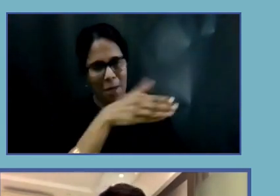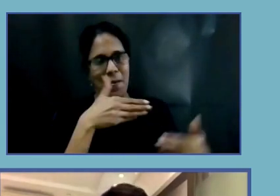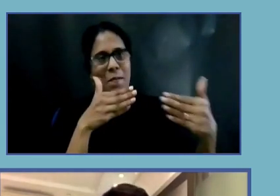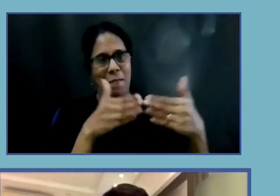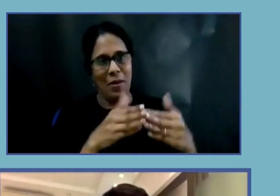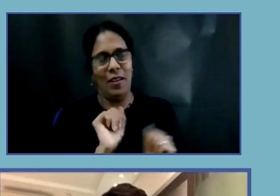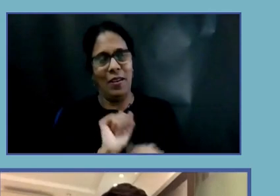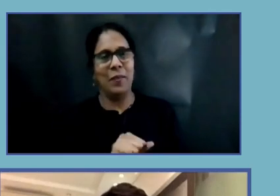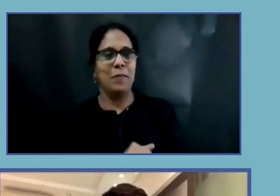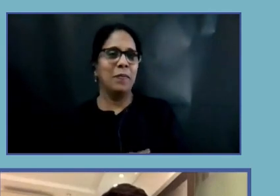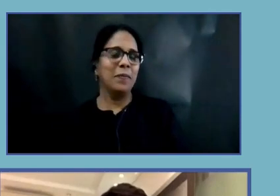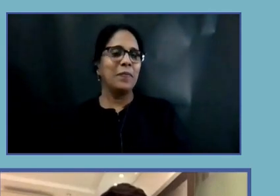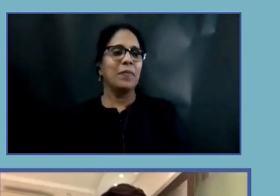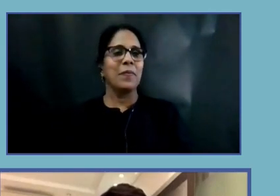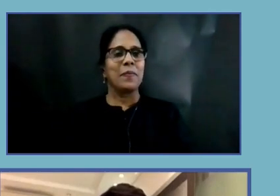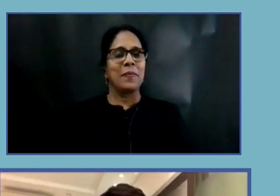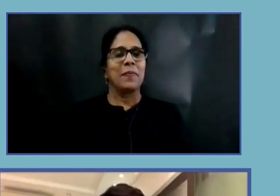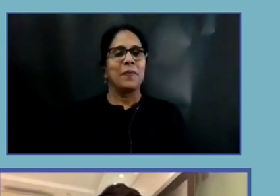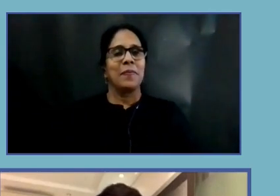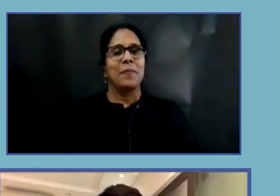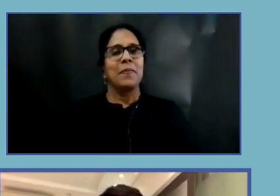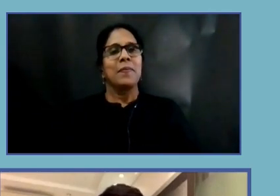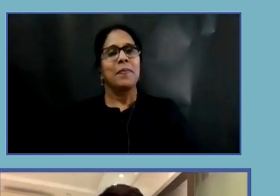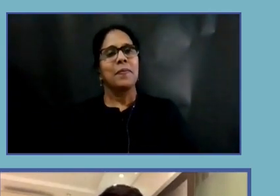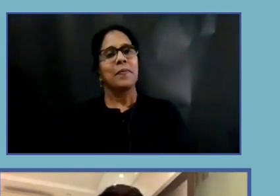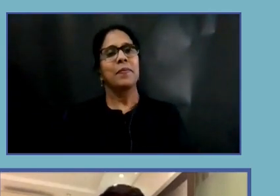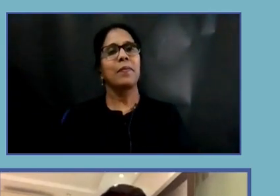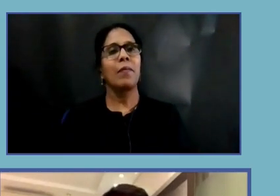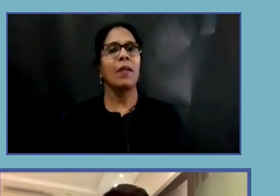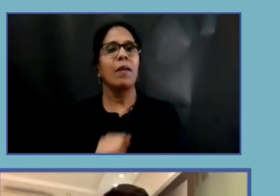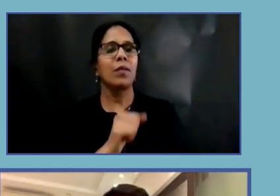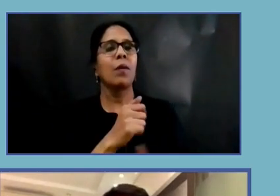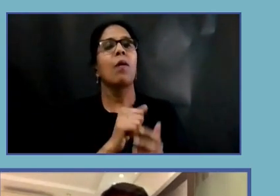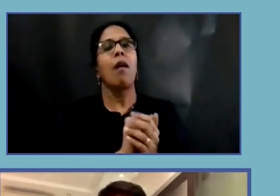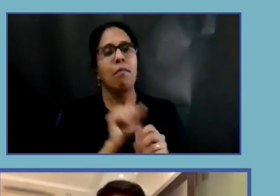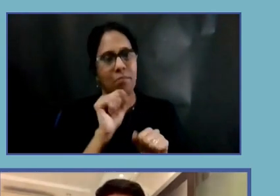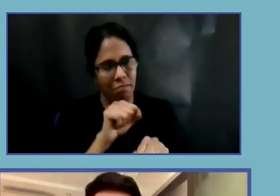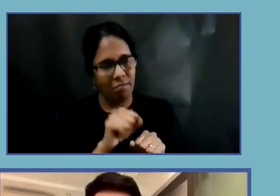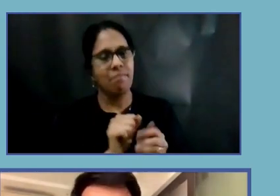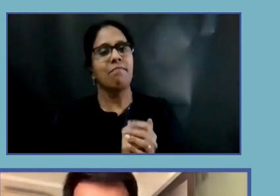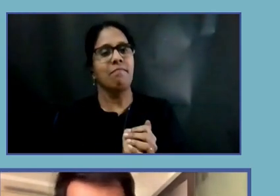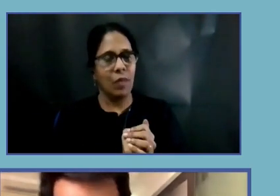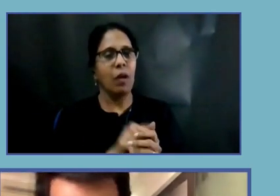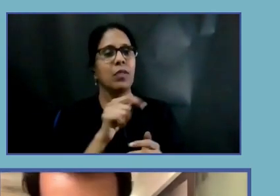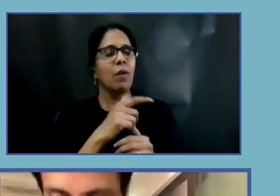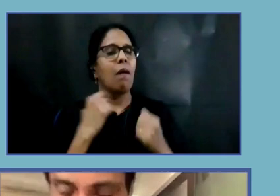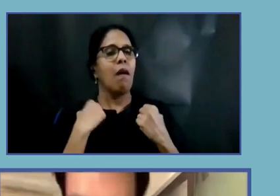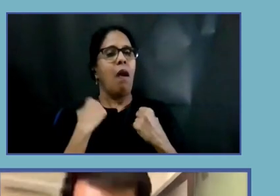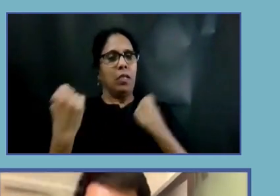Can you give me tips for fitness? Yes, of course. You know, I will, the little that I know about fitness,